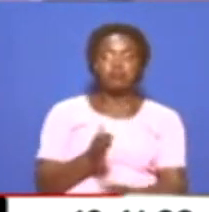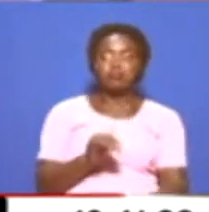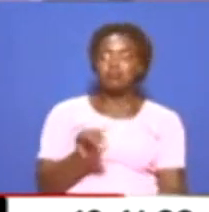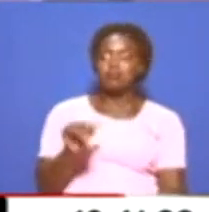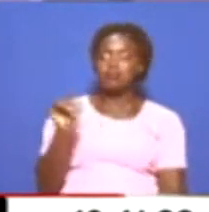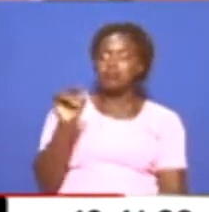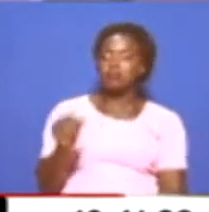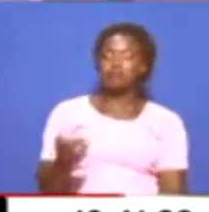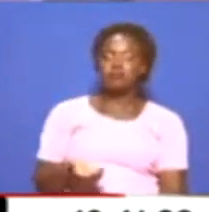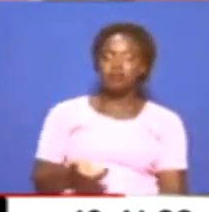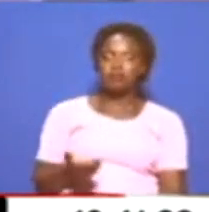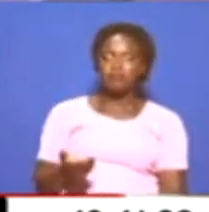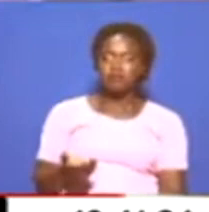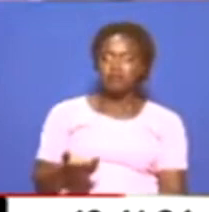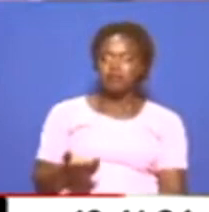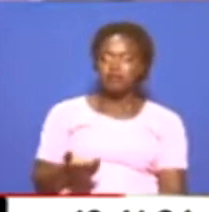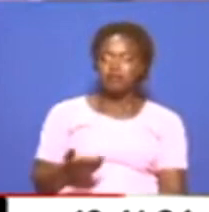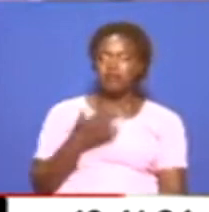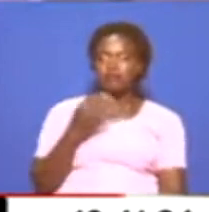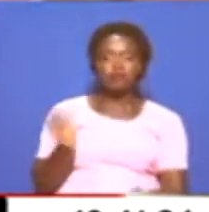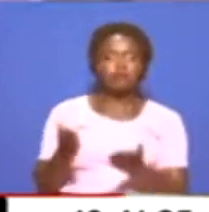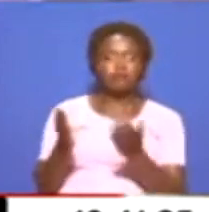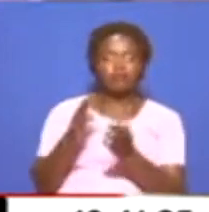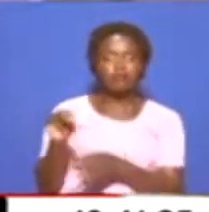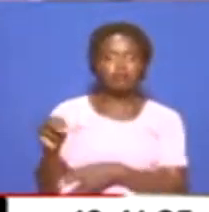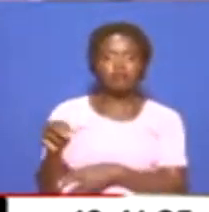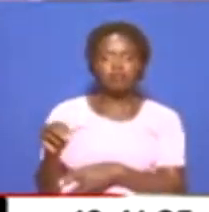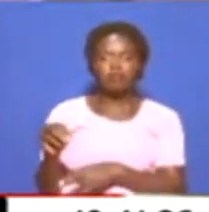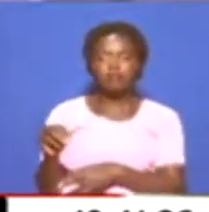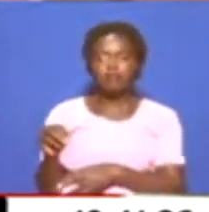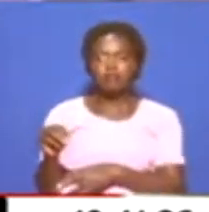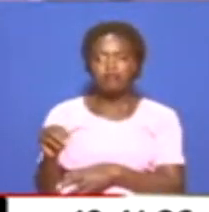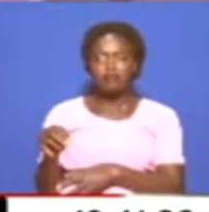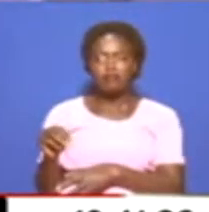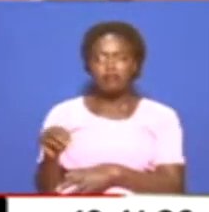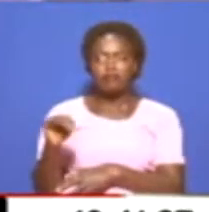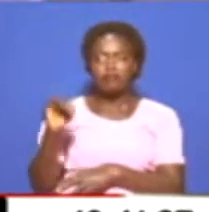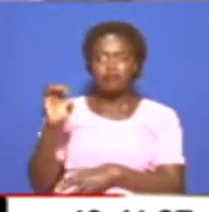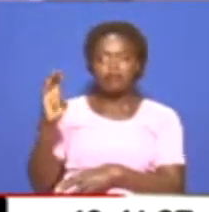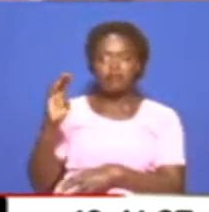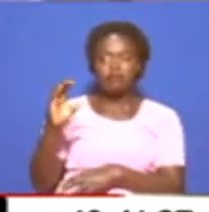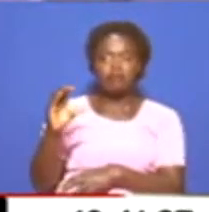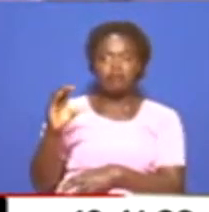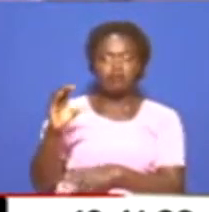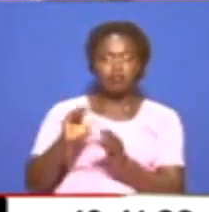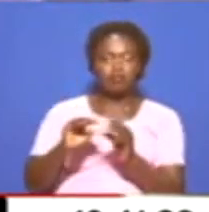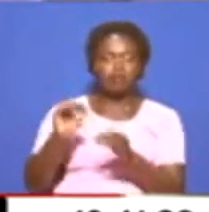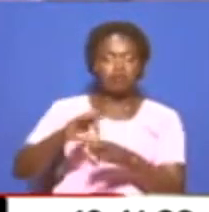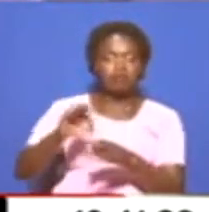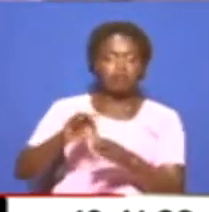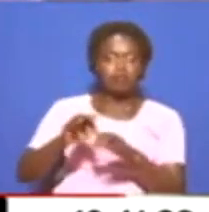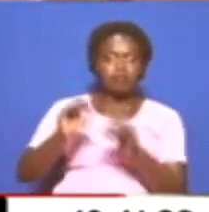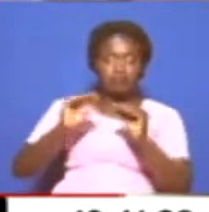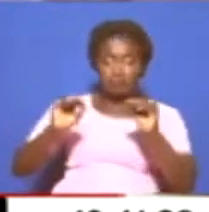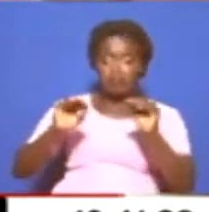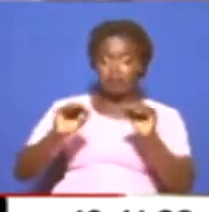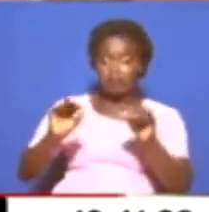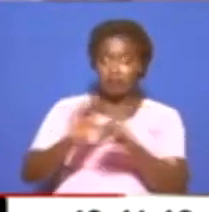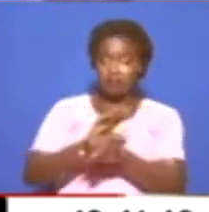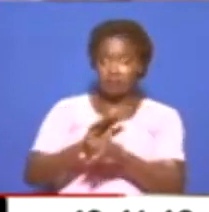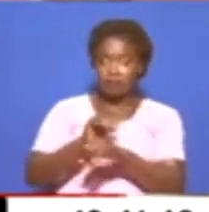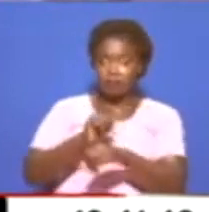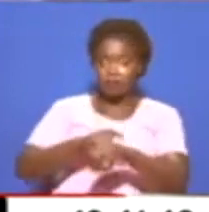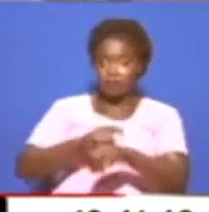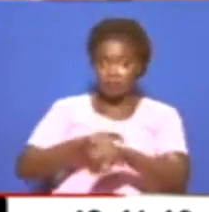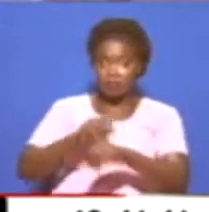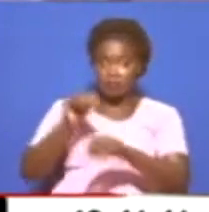region, much as you want to mobilize them, and then that's why I'm saying the IBC needs a voter education of people feeling that when you vote, you